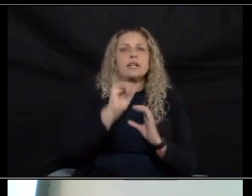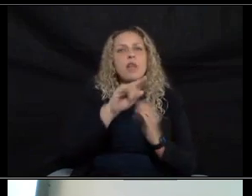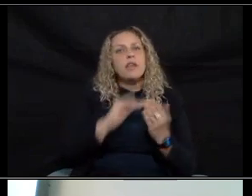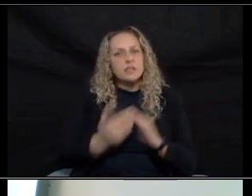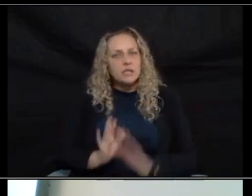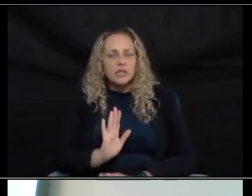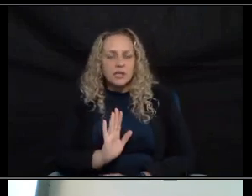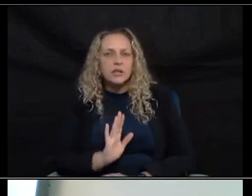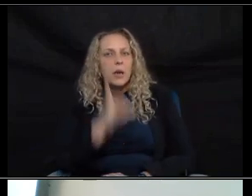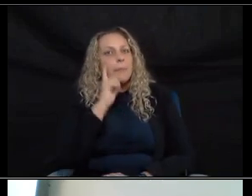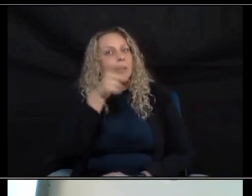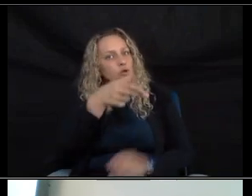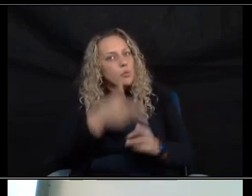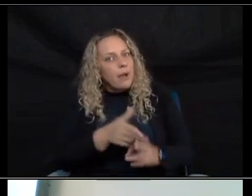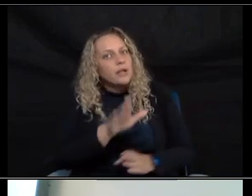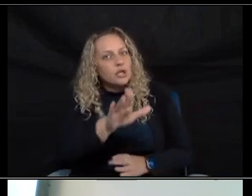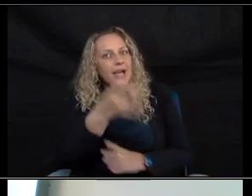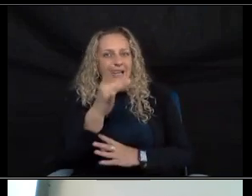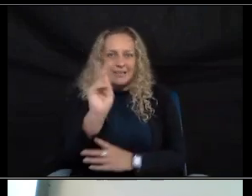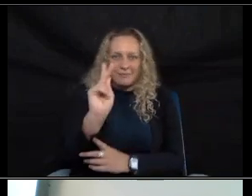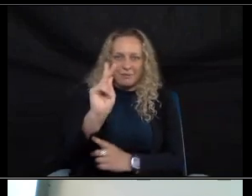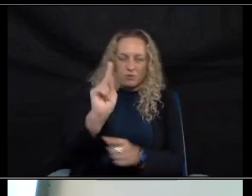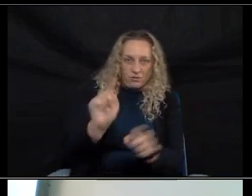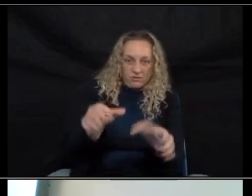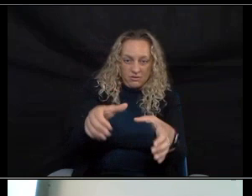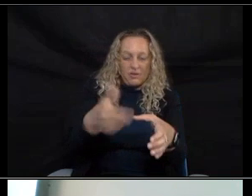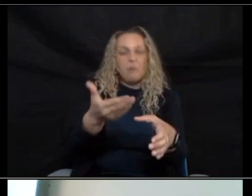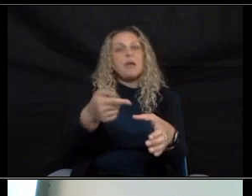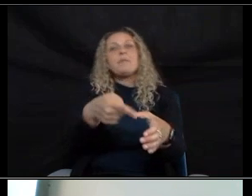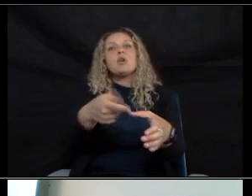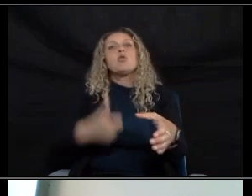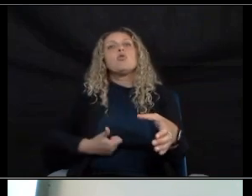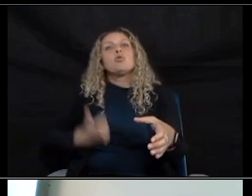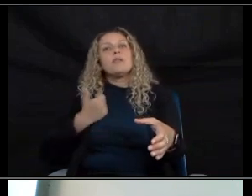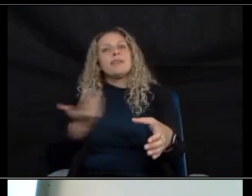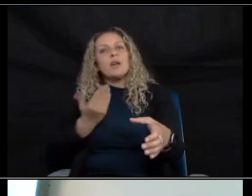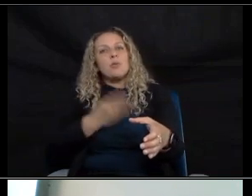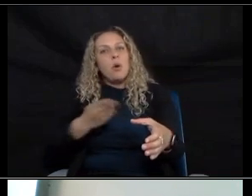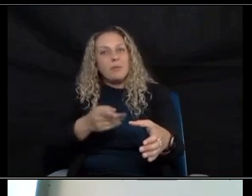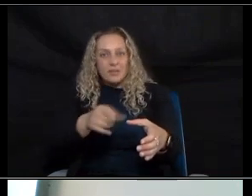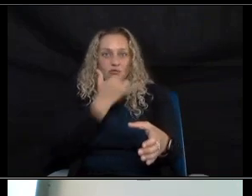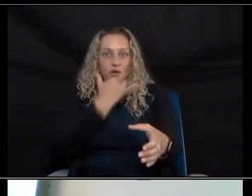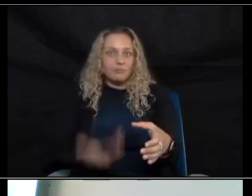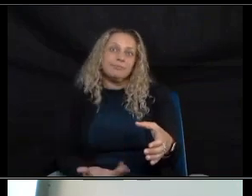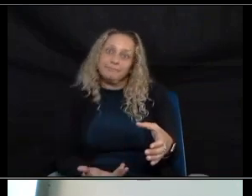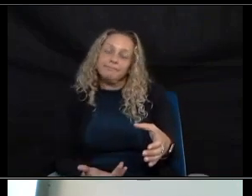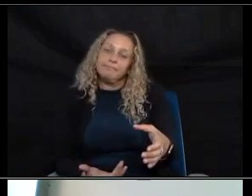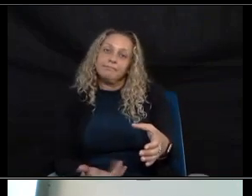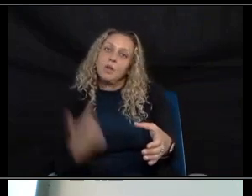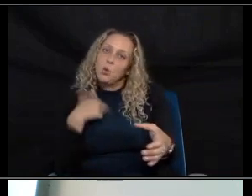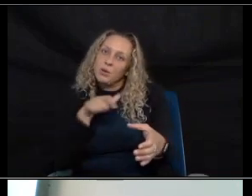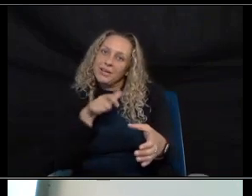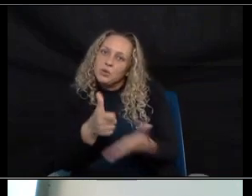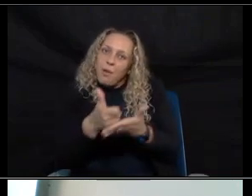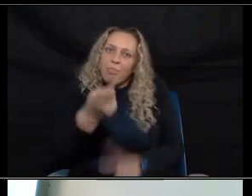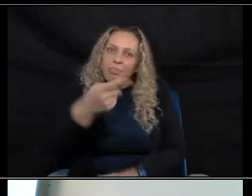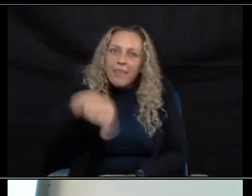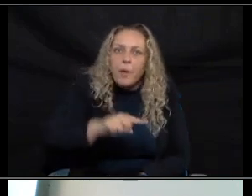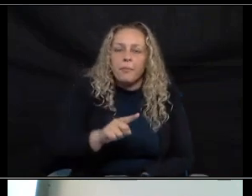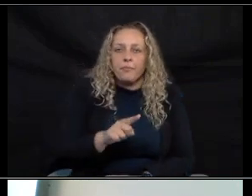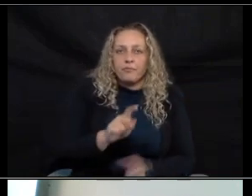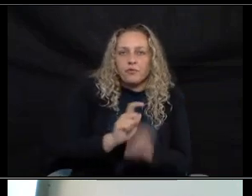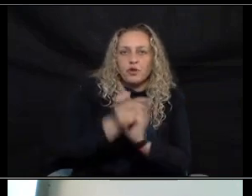city, because as you mentioned, 18 people who may be residents of Boynton Beach did something wrong, and we need to help them put